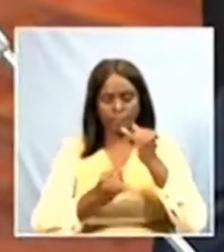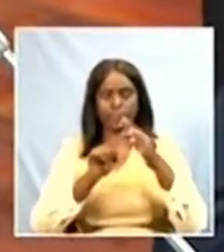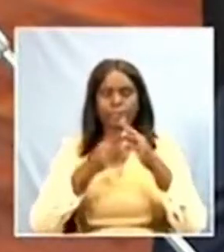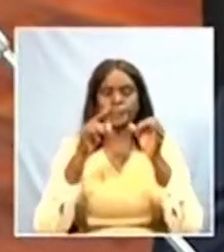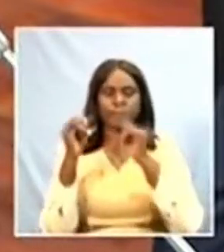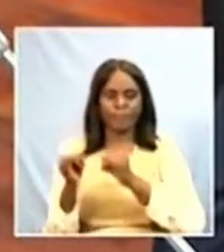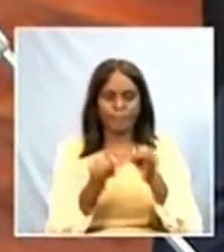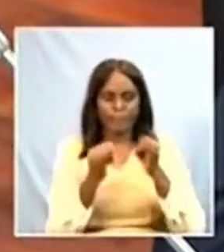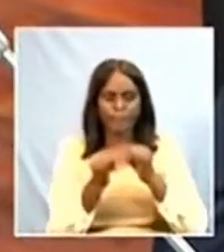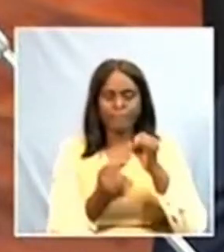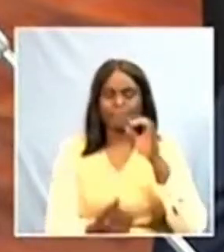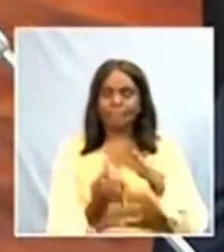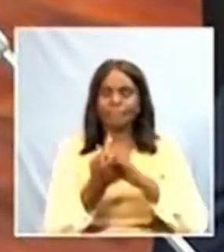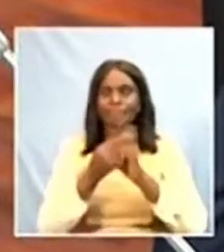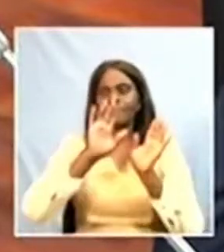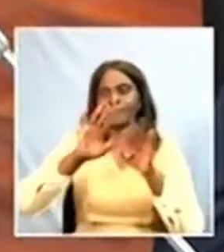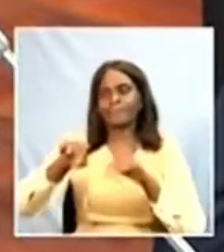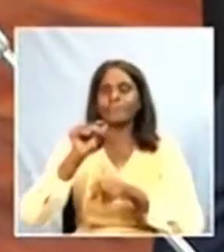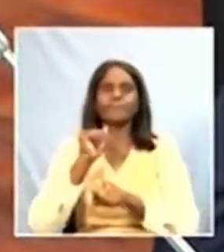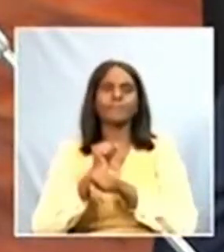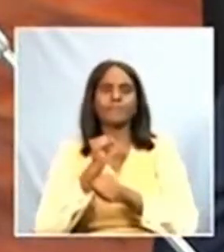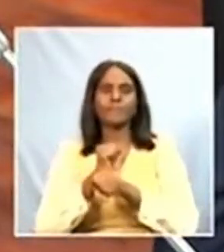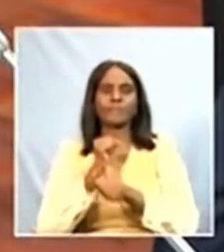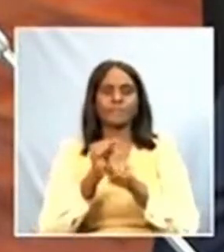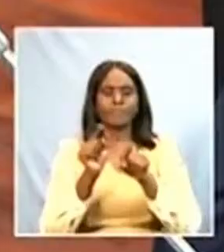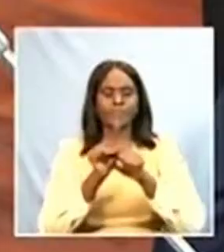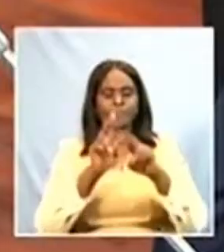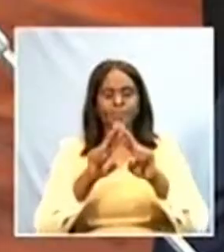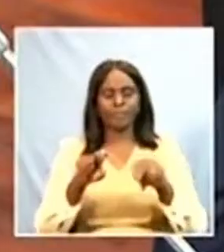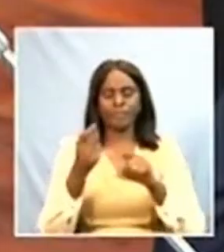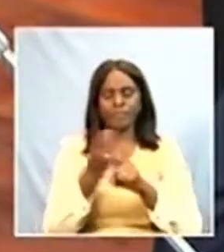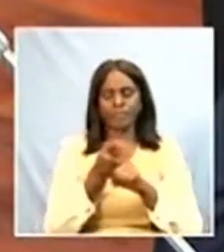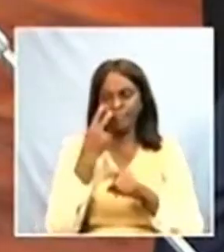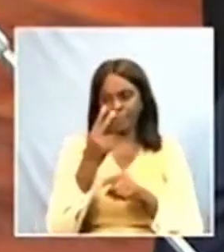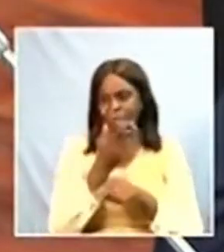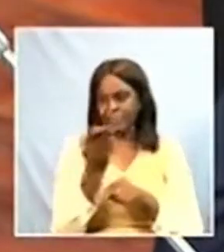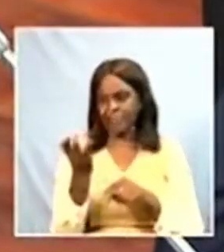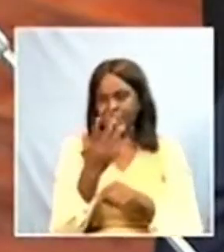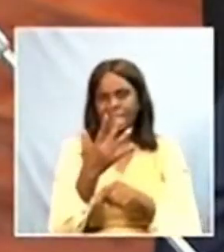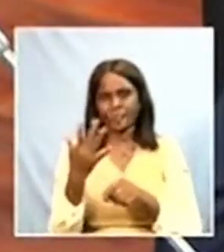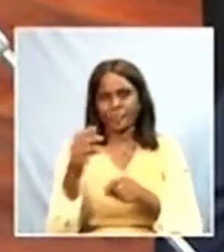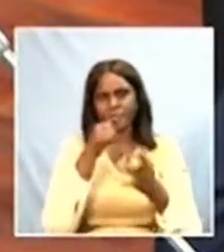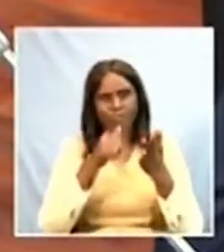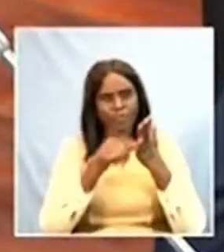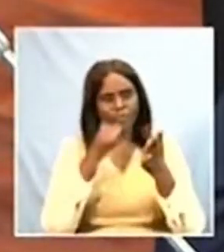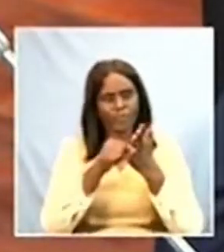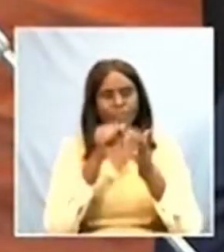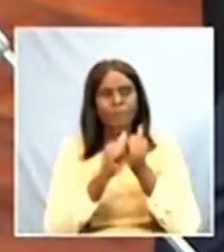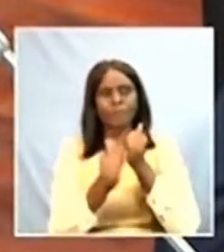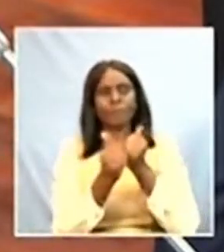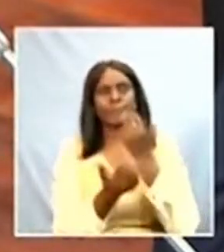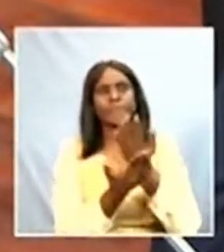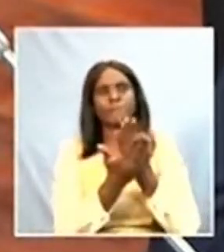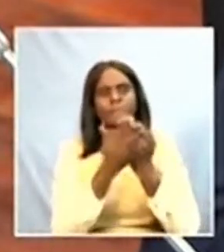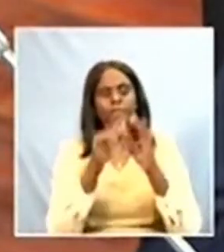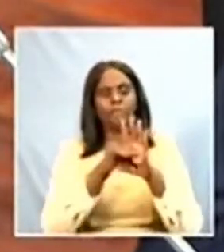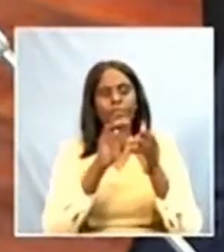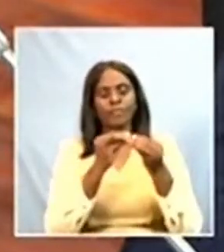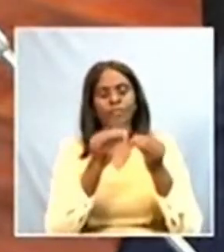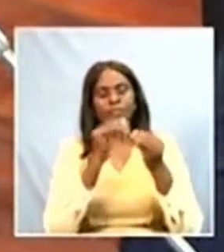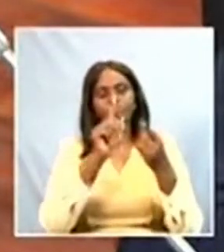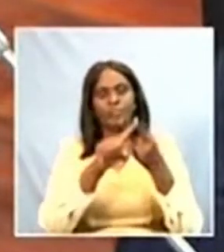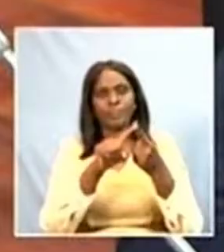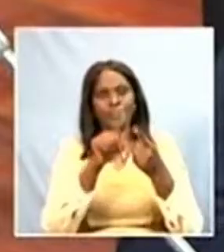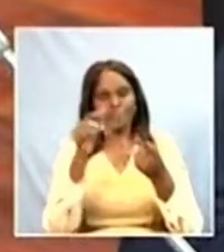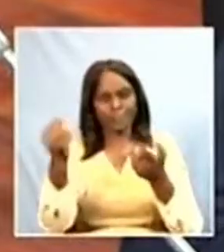of a sudden they abandon the works. And Chair, from the look of things and the letters that are attached here on Appendix 1, which shows